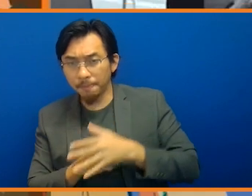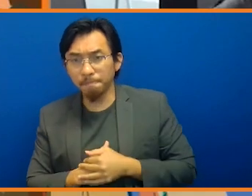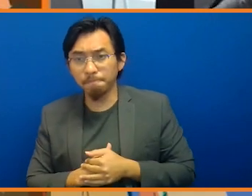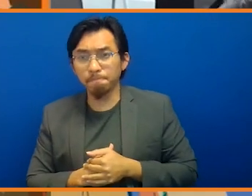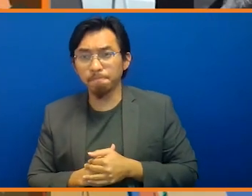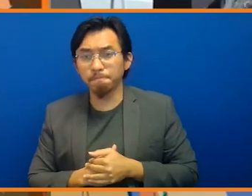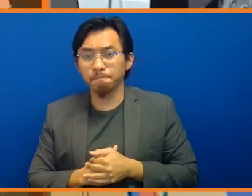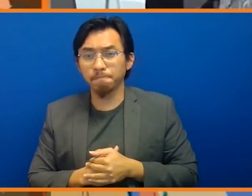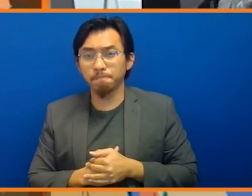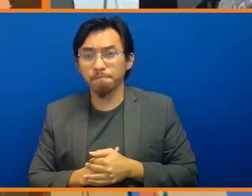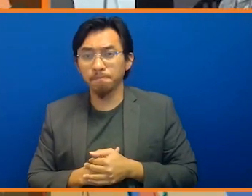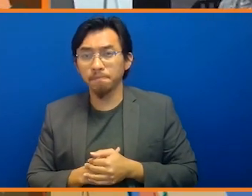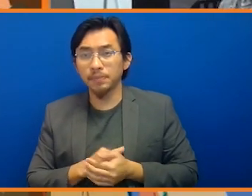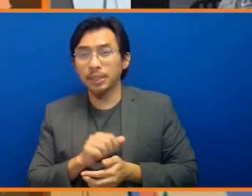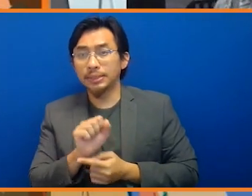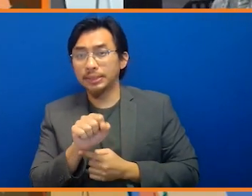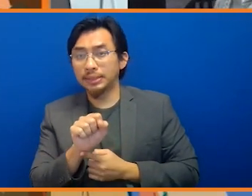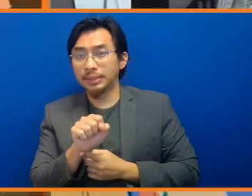Yeah.